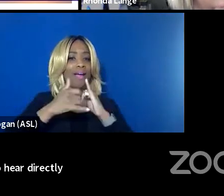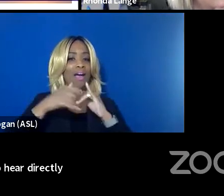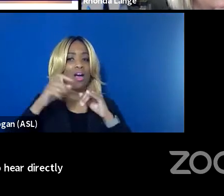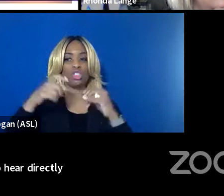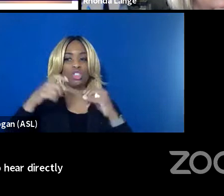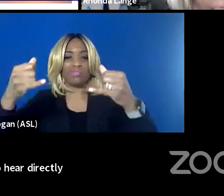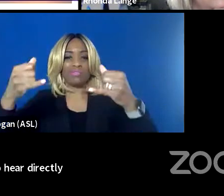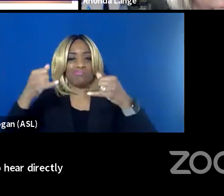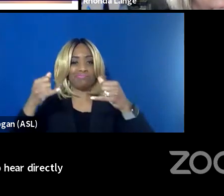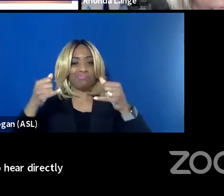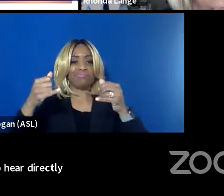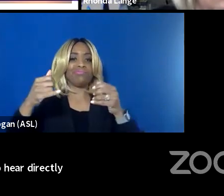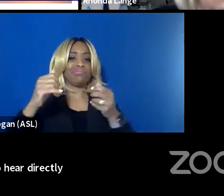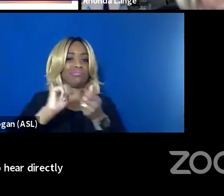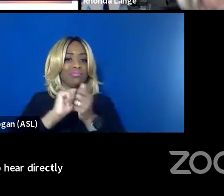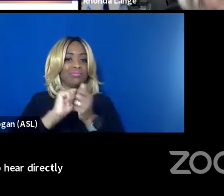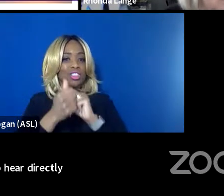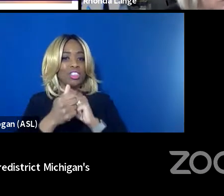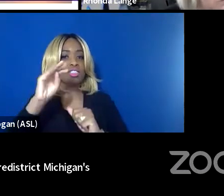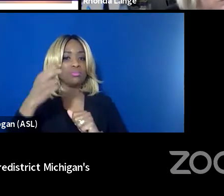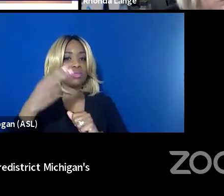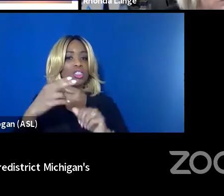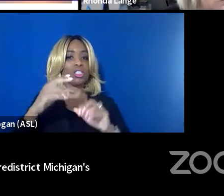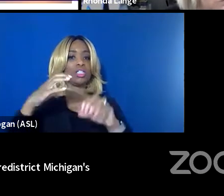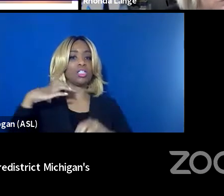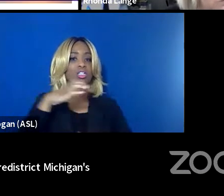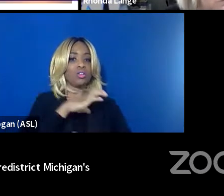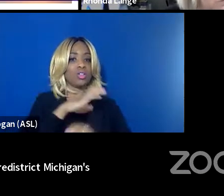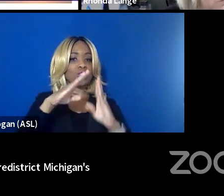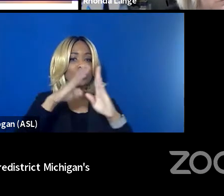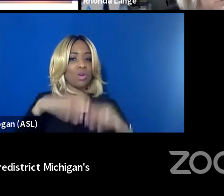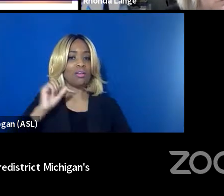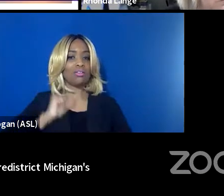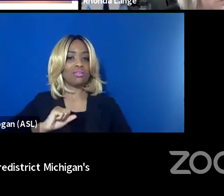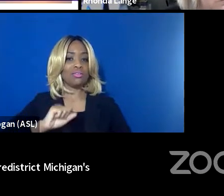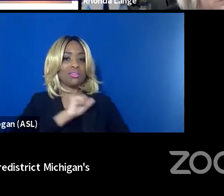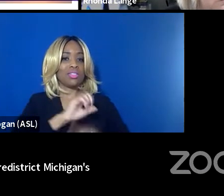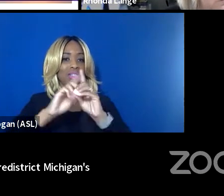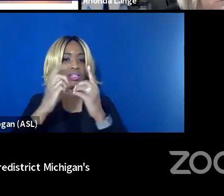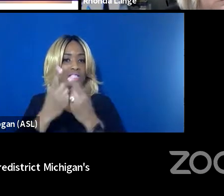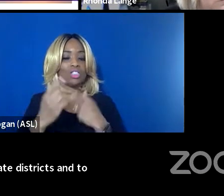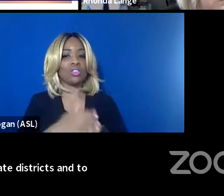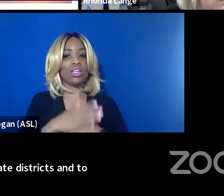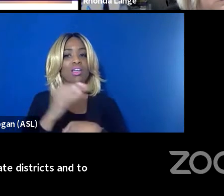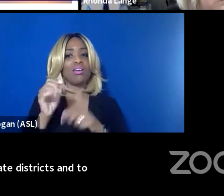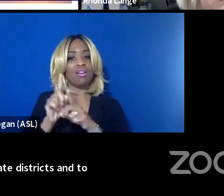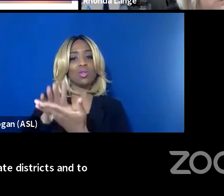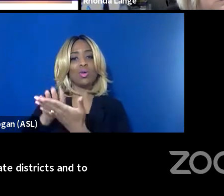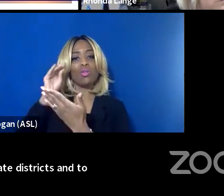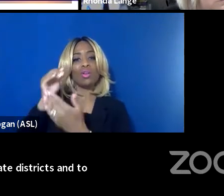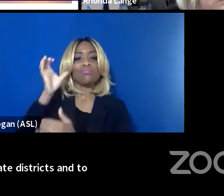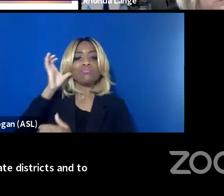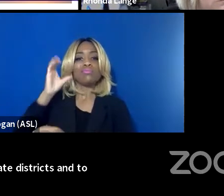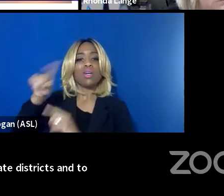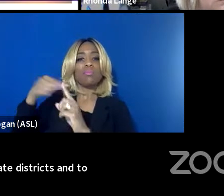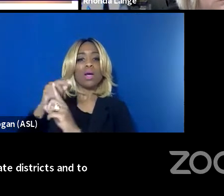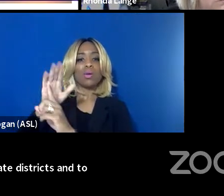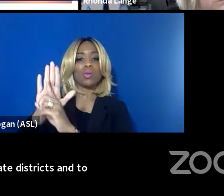Michigan's congressional House and Senate districts, and to learn and listen about your community of